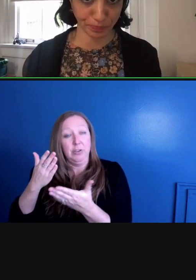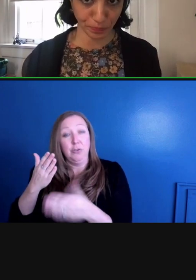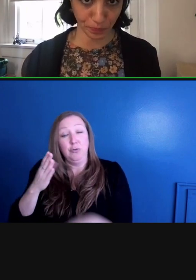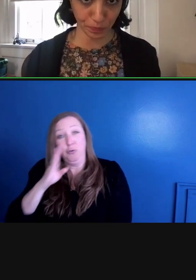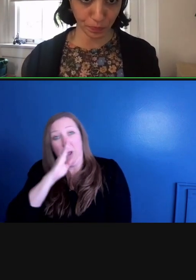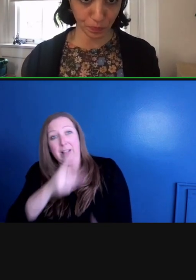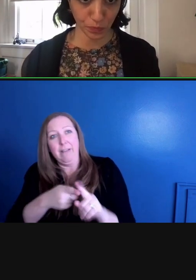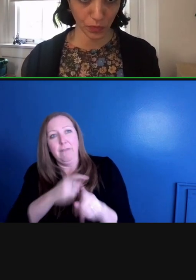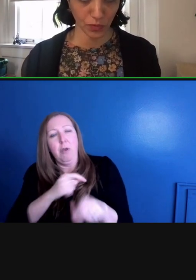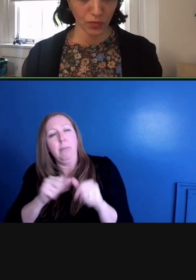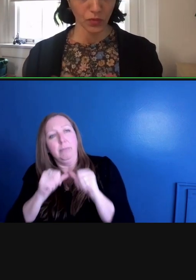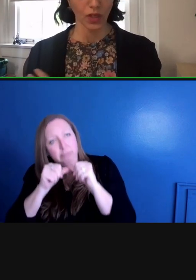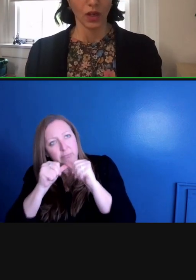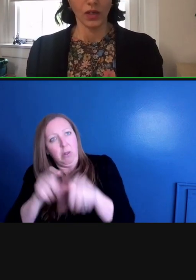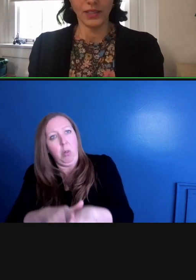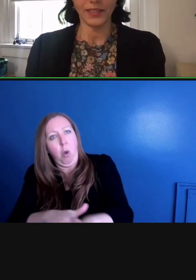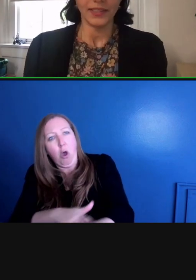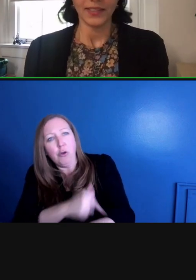events.